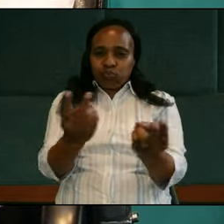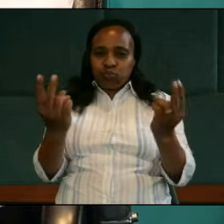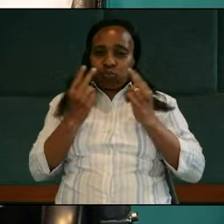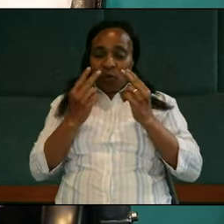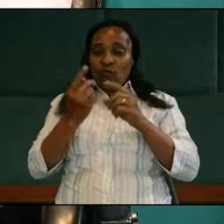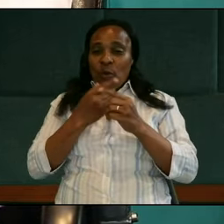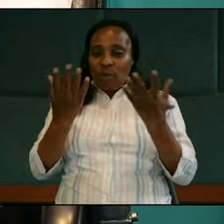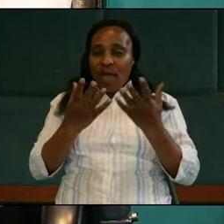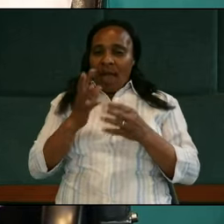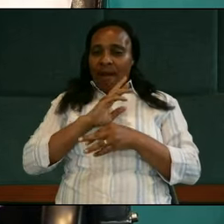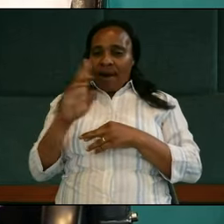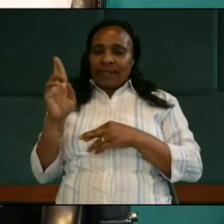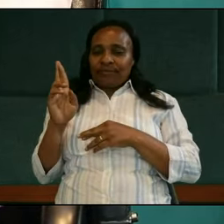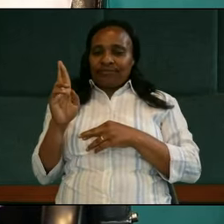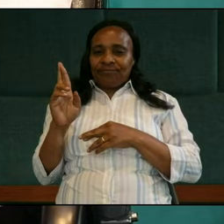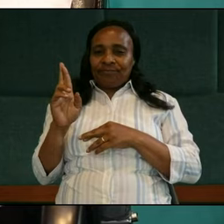right.